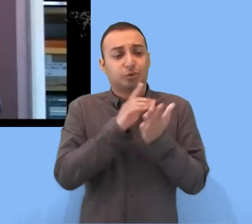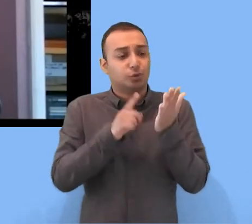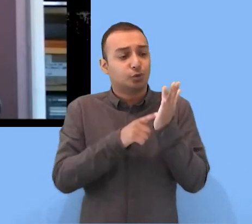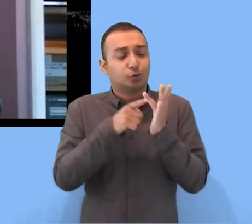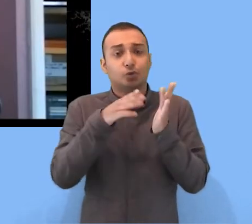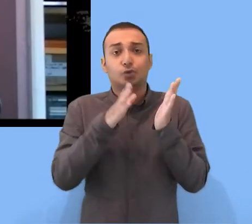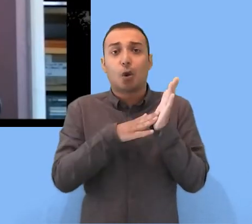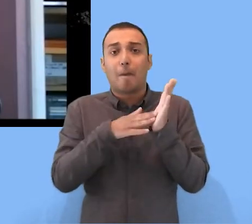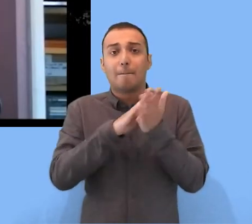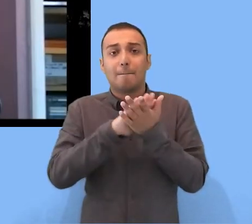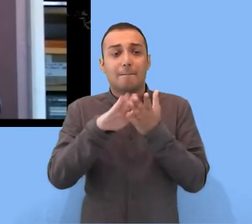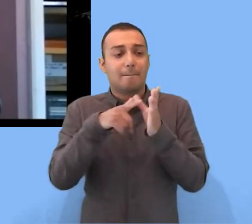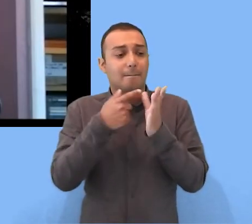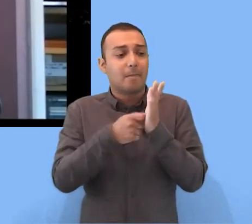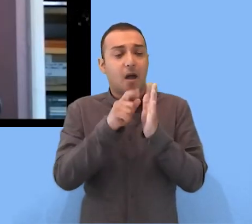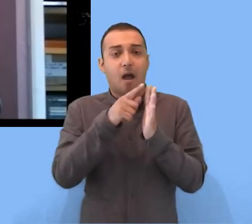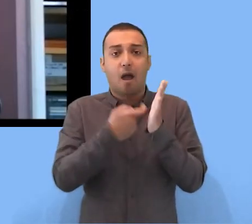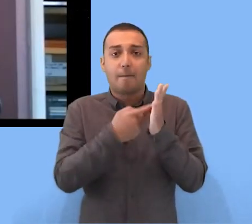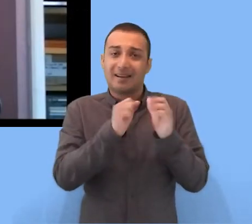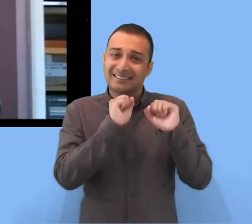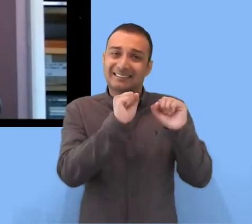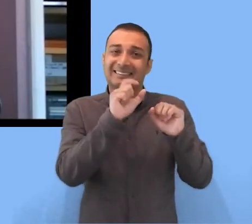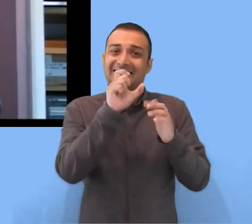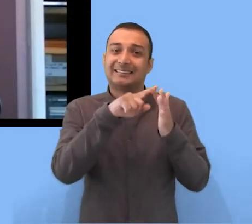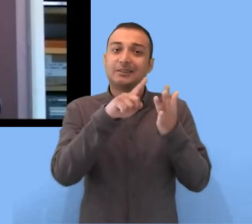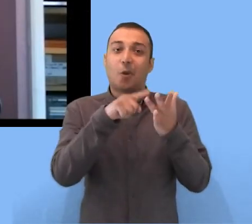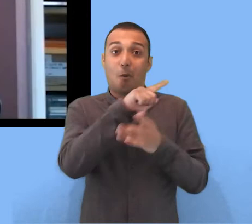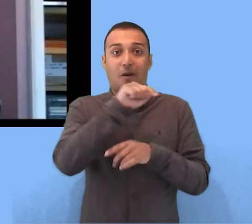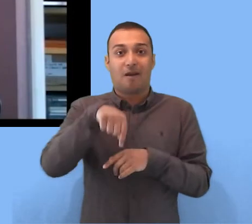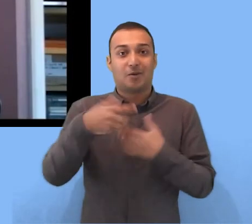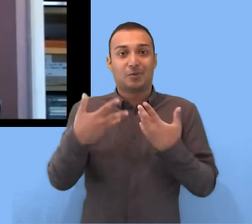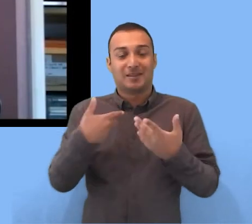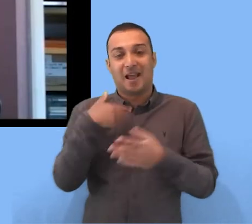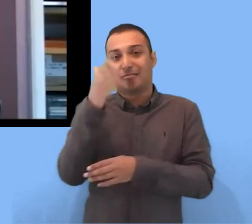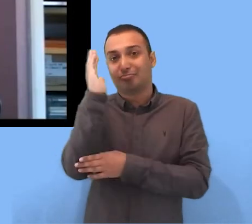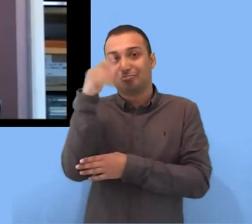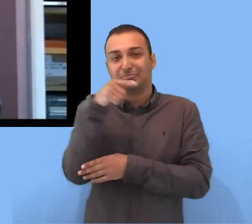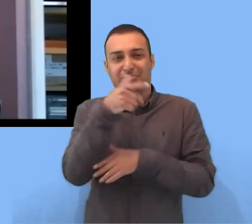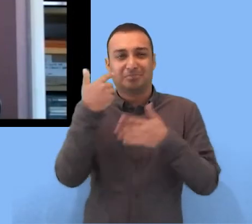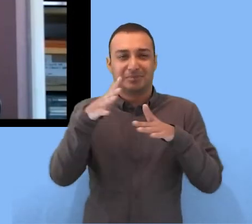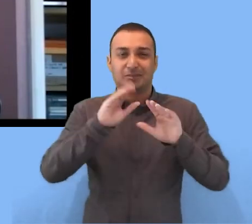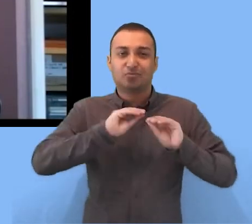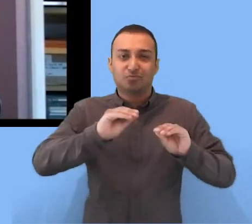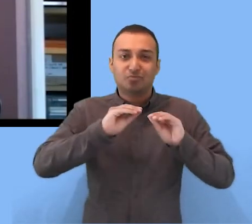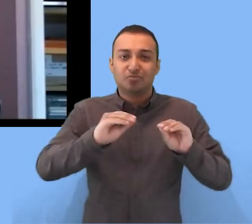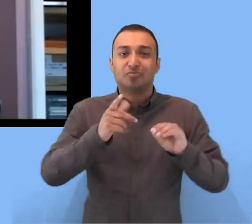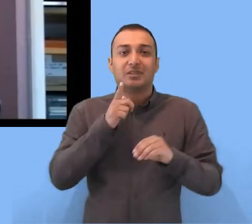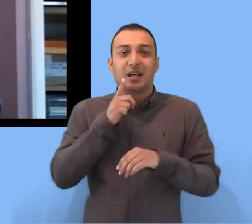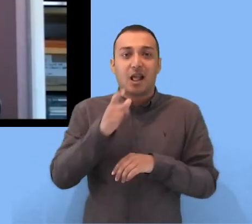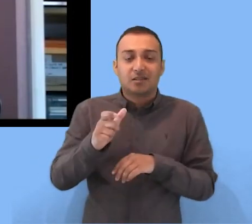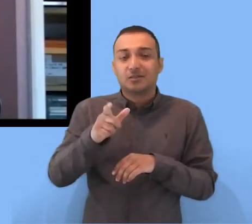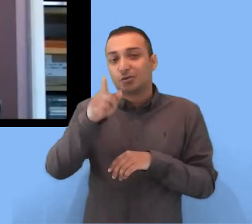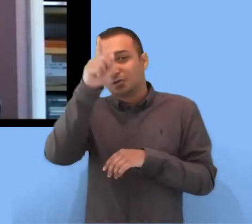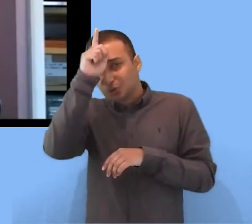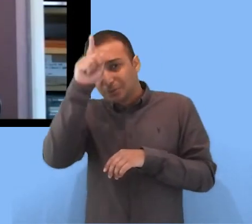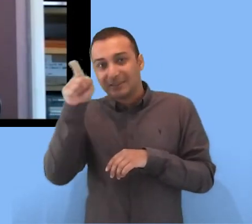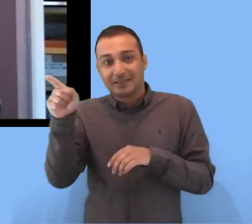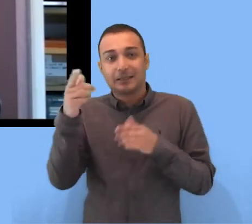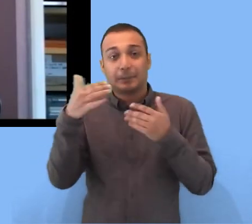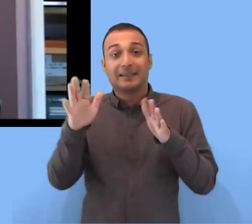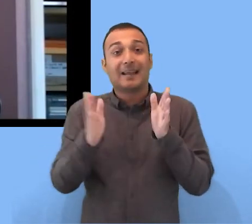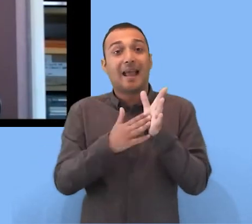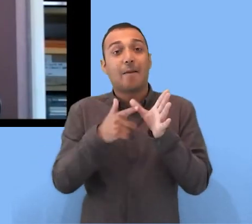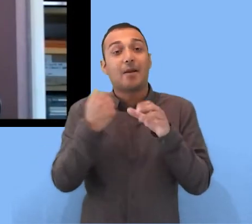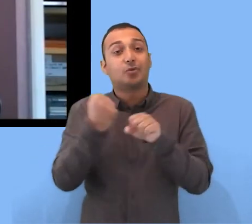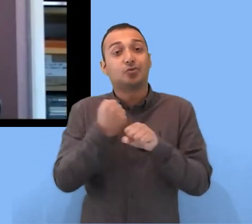is our guest host for this afternoon. Tom taught in Leicester and in Germany and completed a master's degree around parental